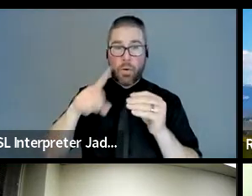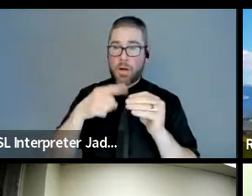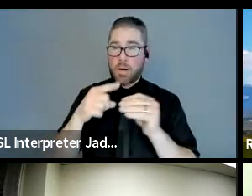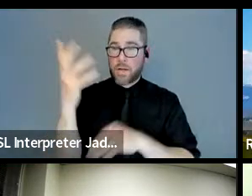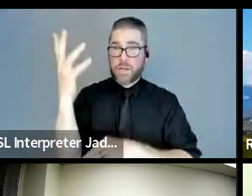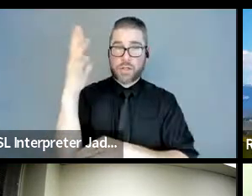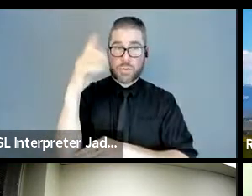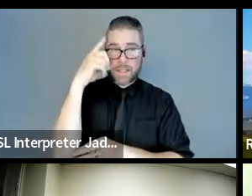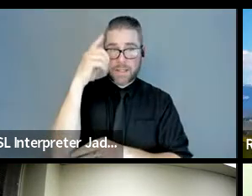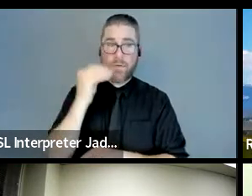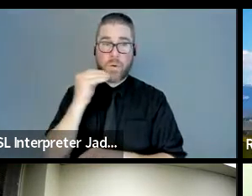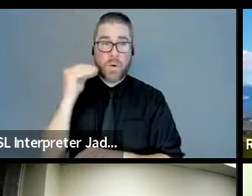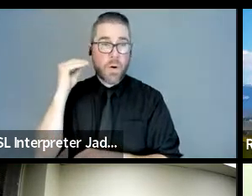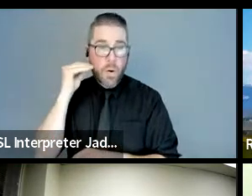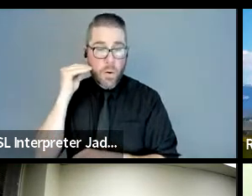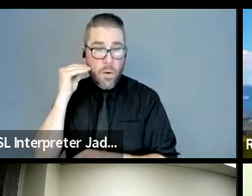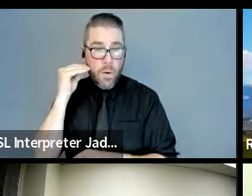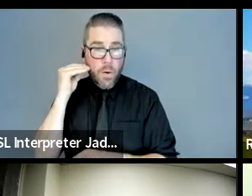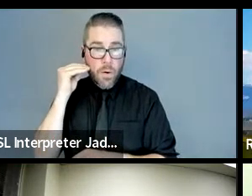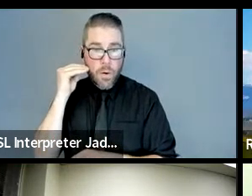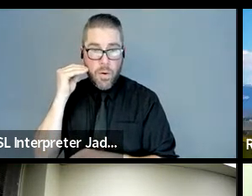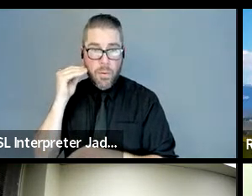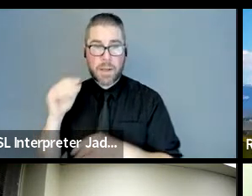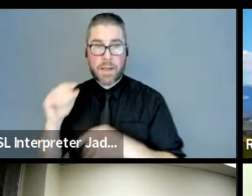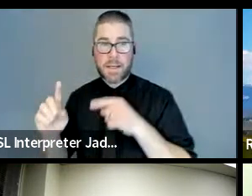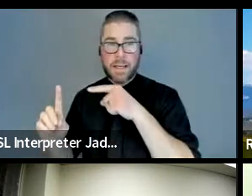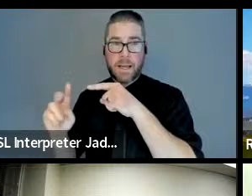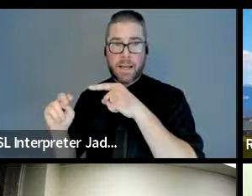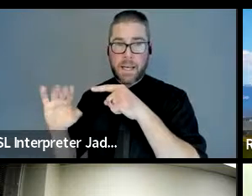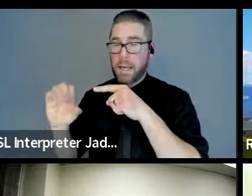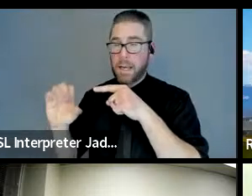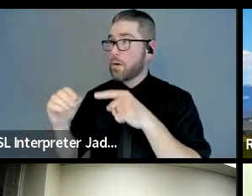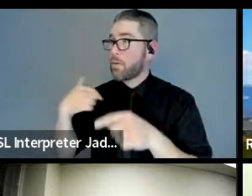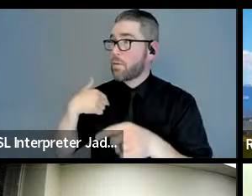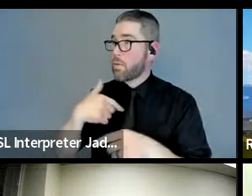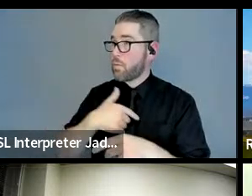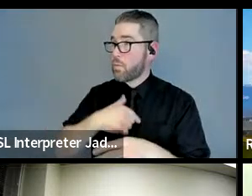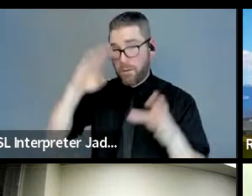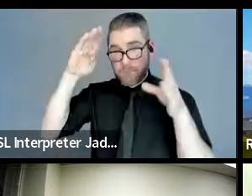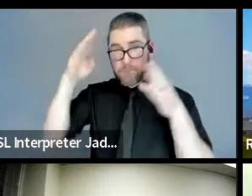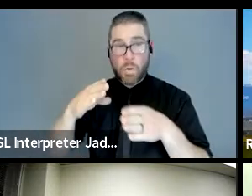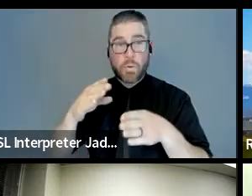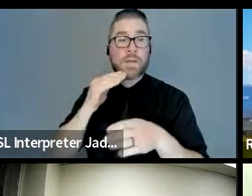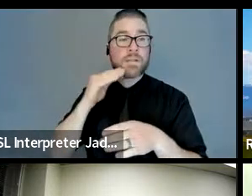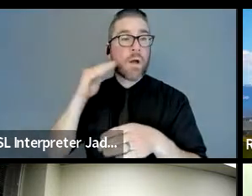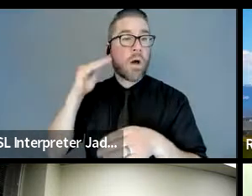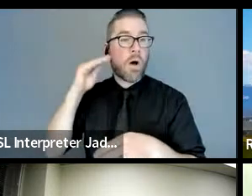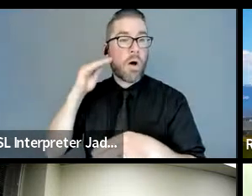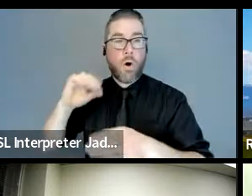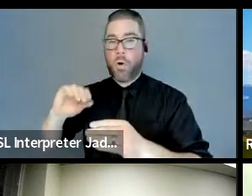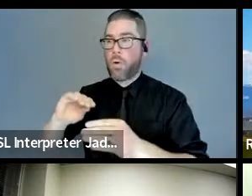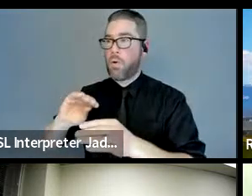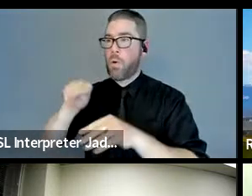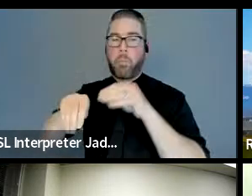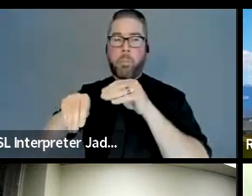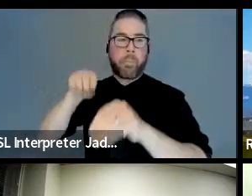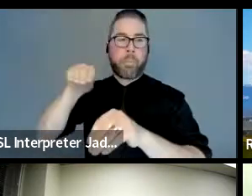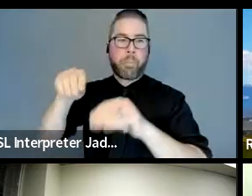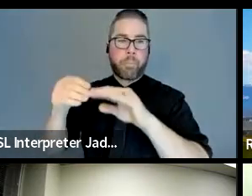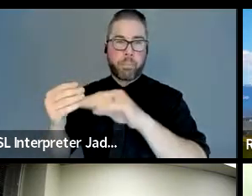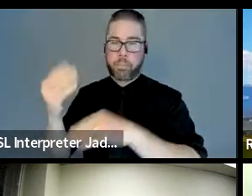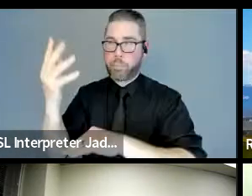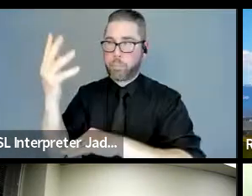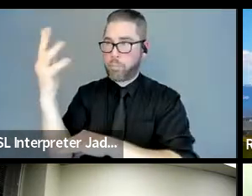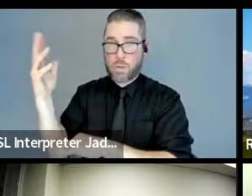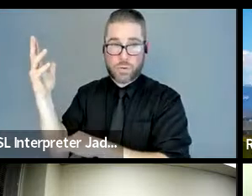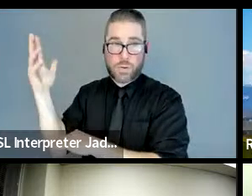Yeah, so the urban greening grant will be focused on home plantings. And we've been able to connect with